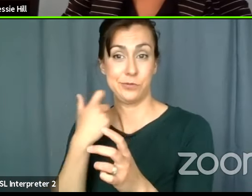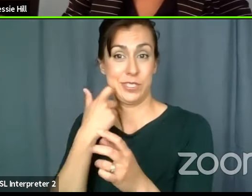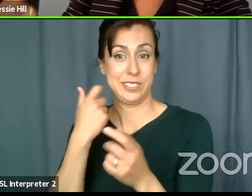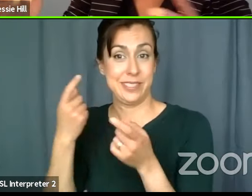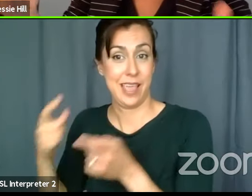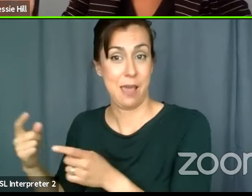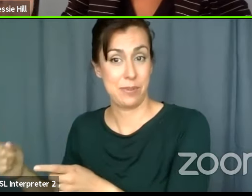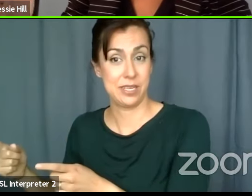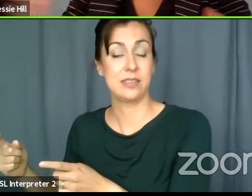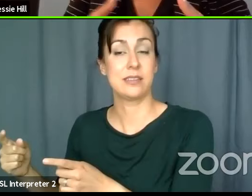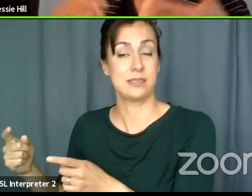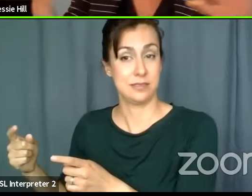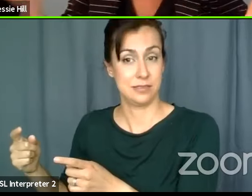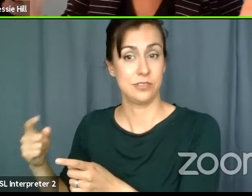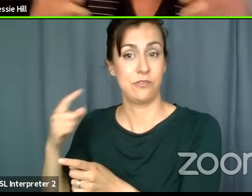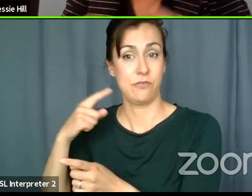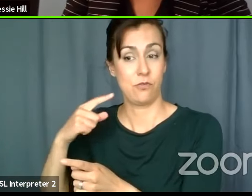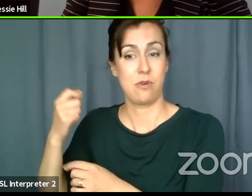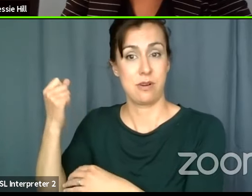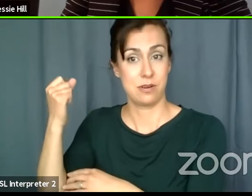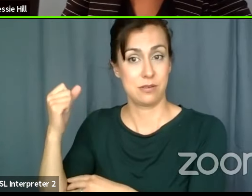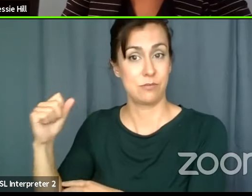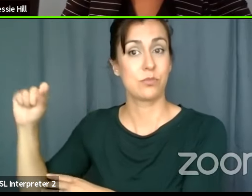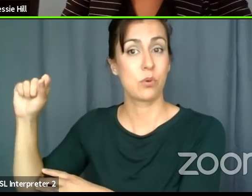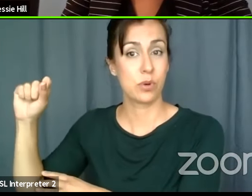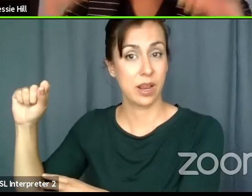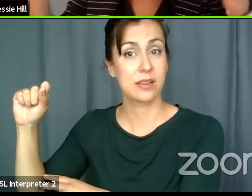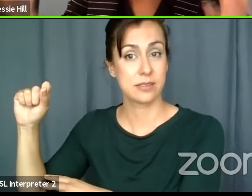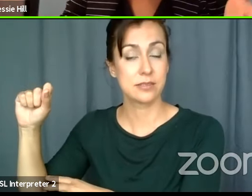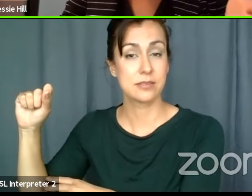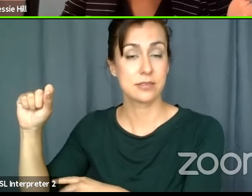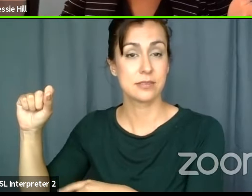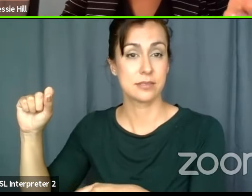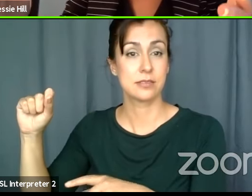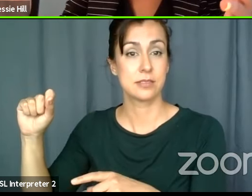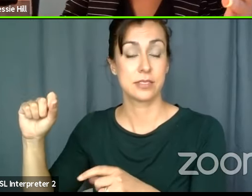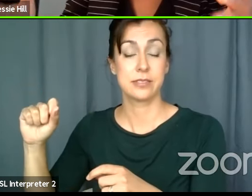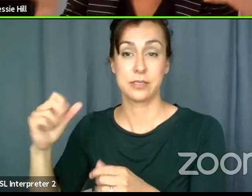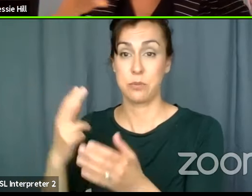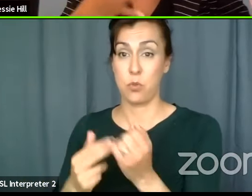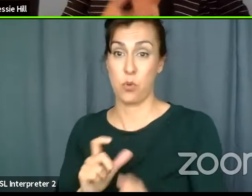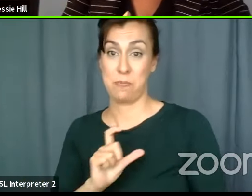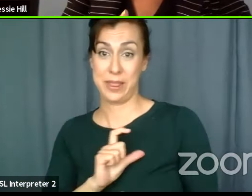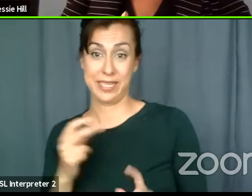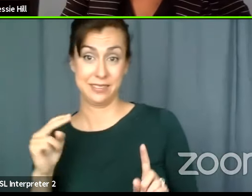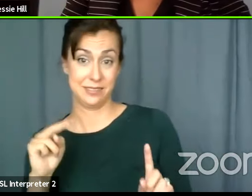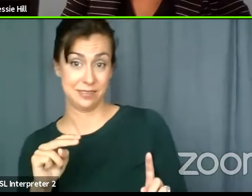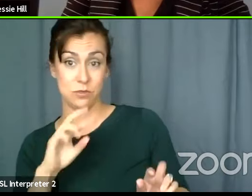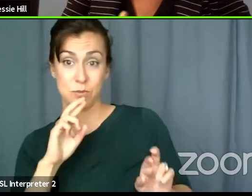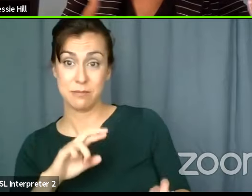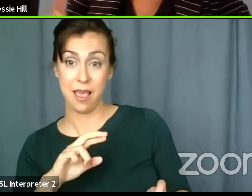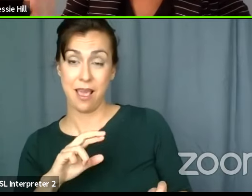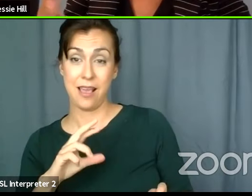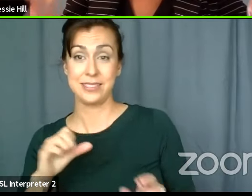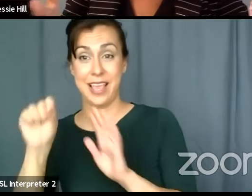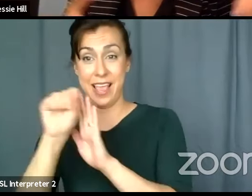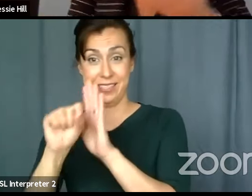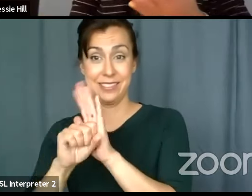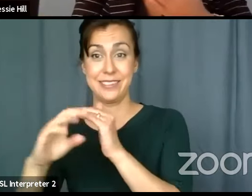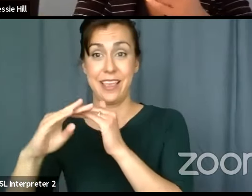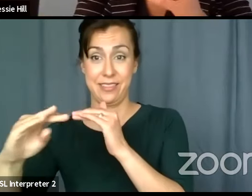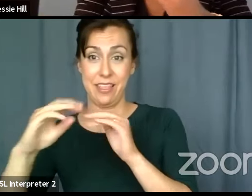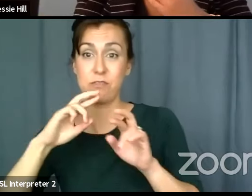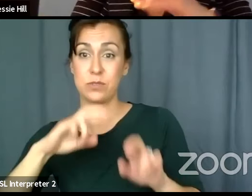in terms of these protests, sort of both police responses and state responses to